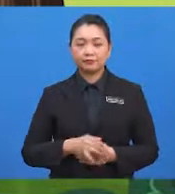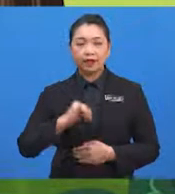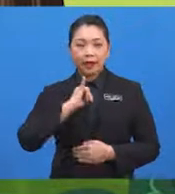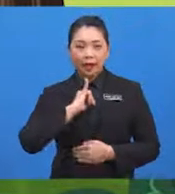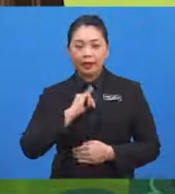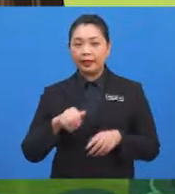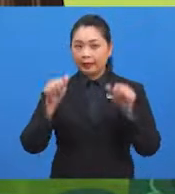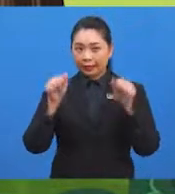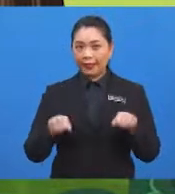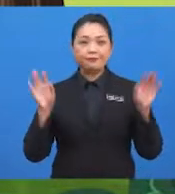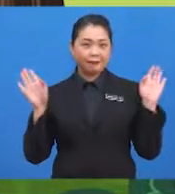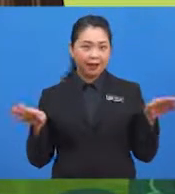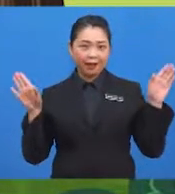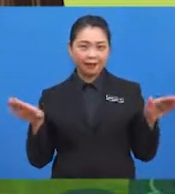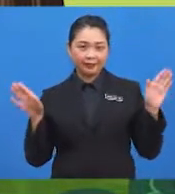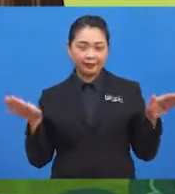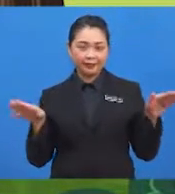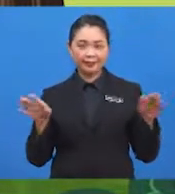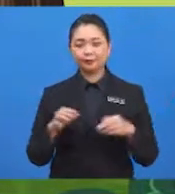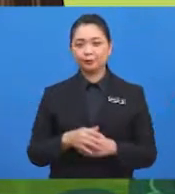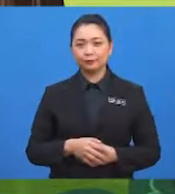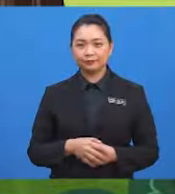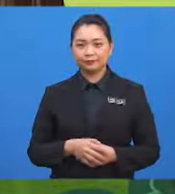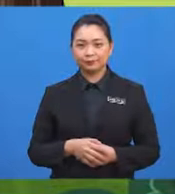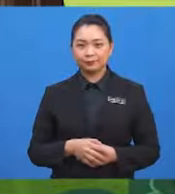I can fly.